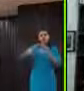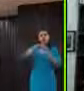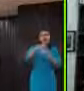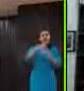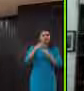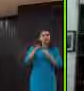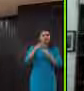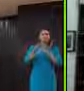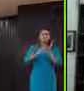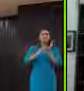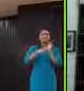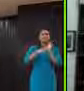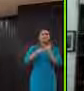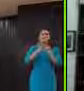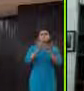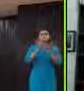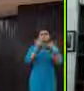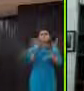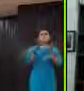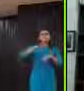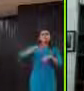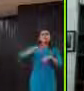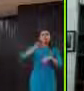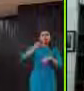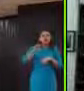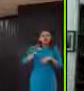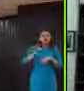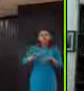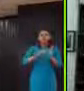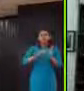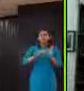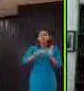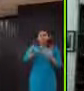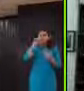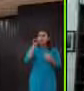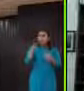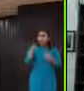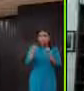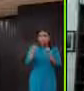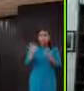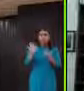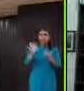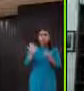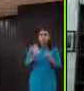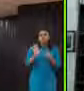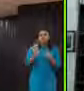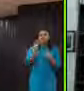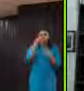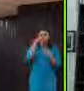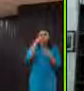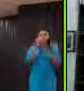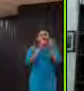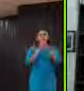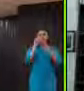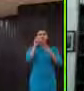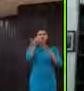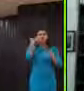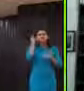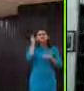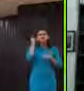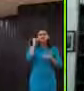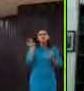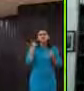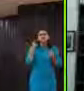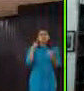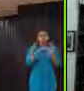was the Parliament which then said that, yes, you can go ahead and do it. So, in your view, was the manner of